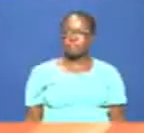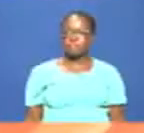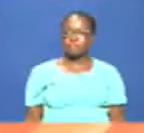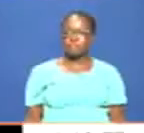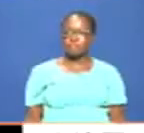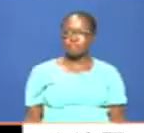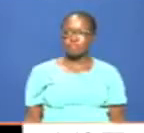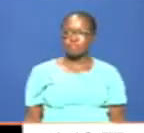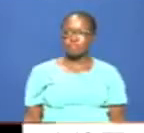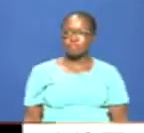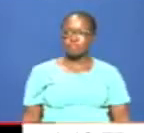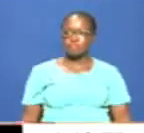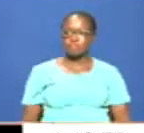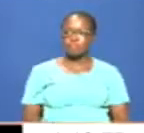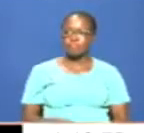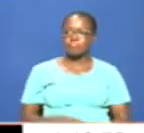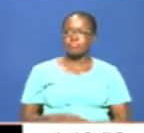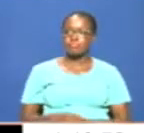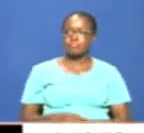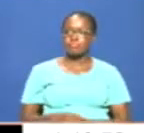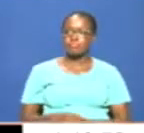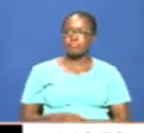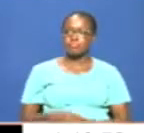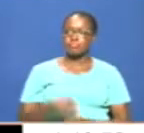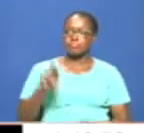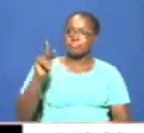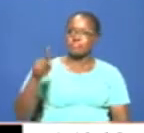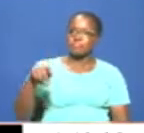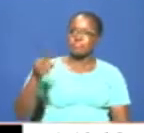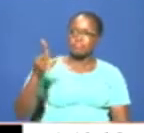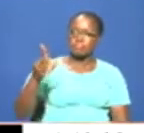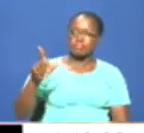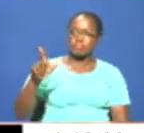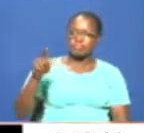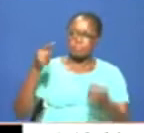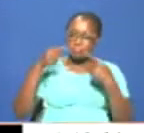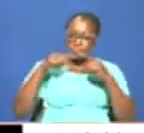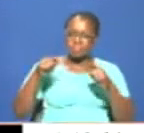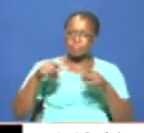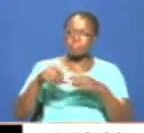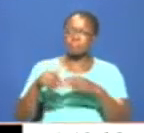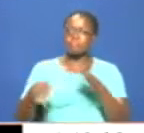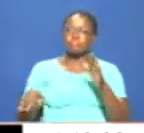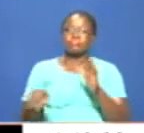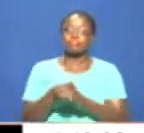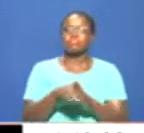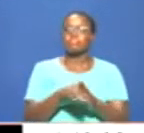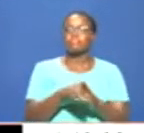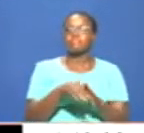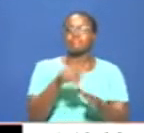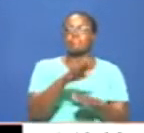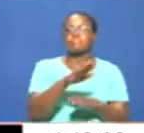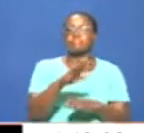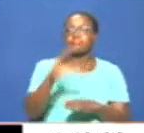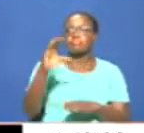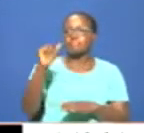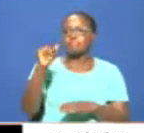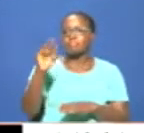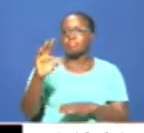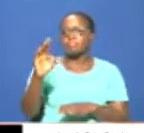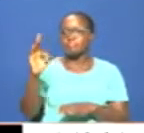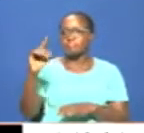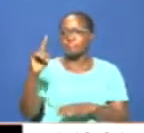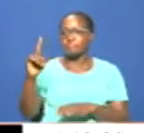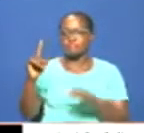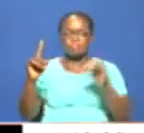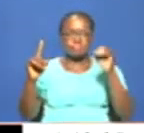In sports news now, reigning Kenyan Premier League champions Tusker FC are out of the CAF Confederation Cup after a 1-0 loss to